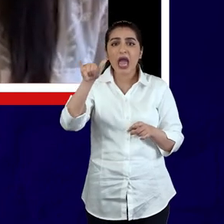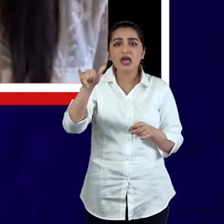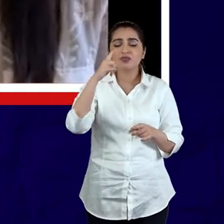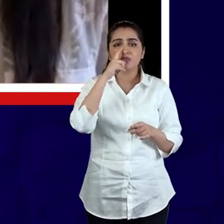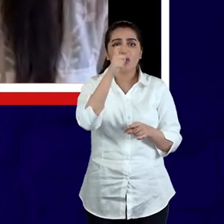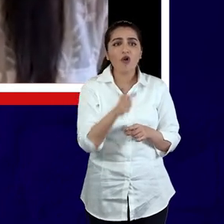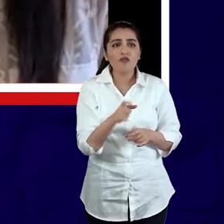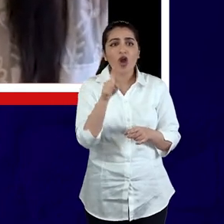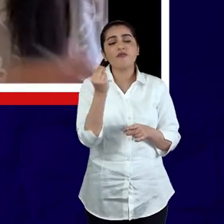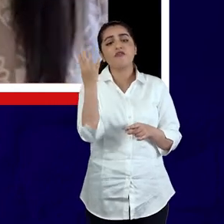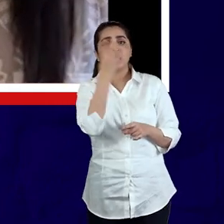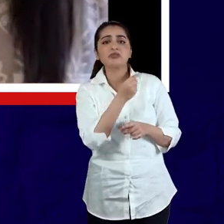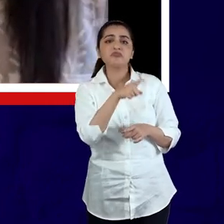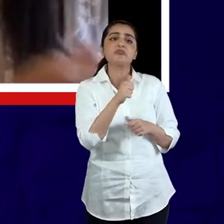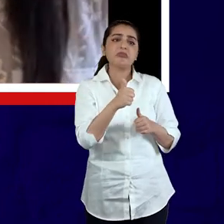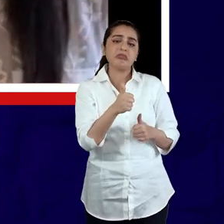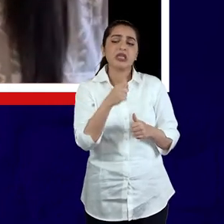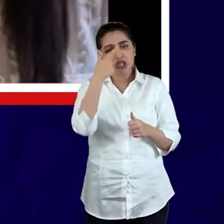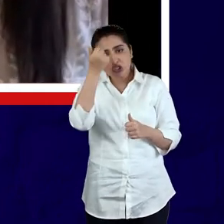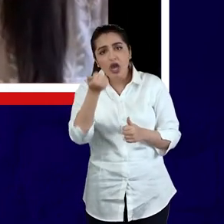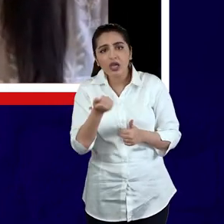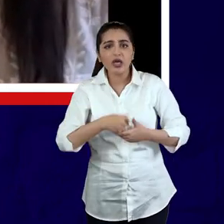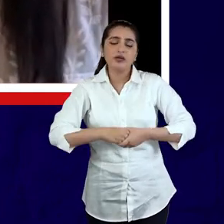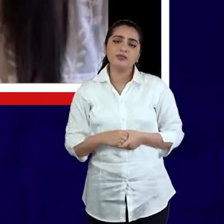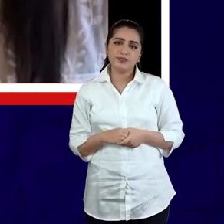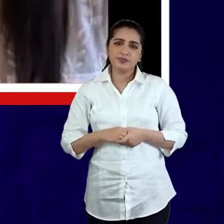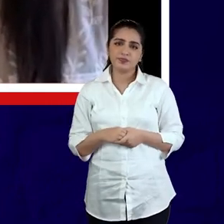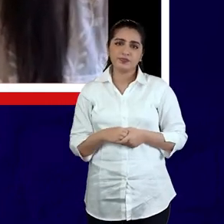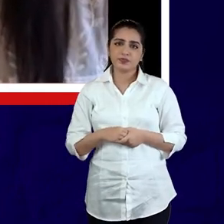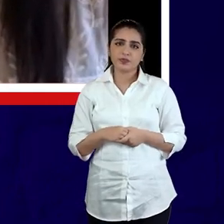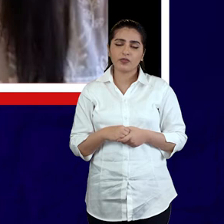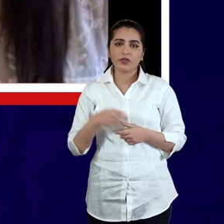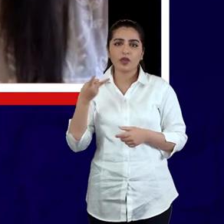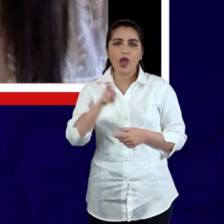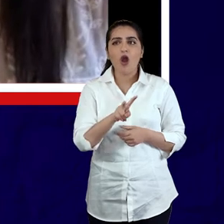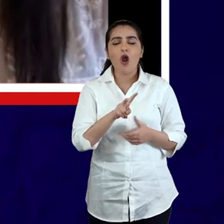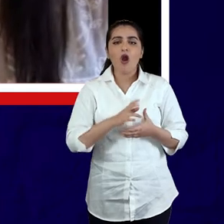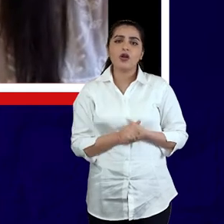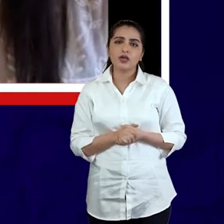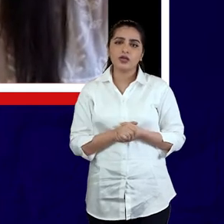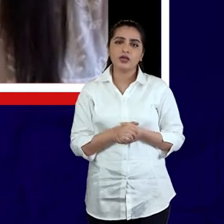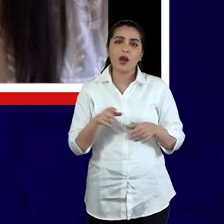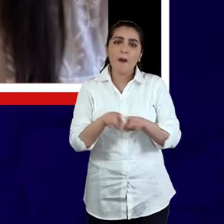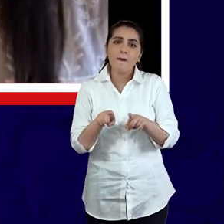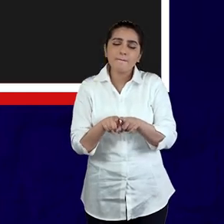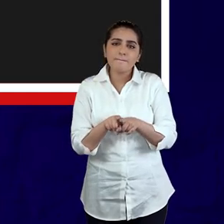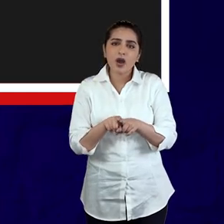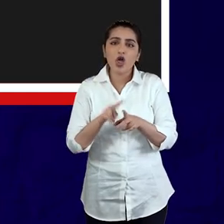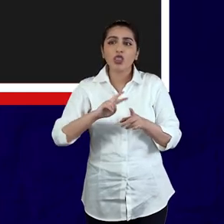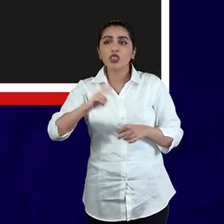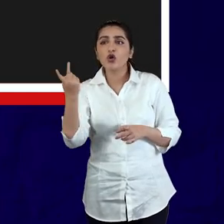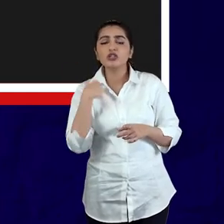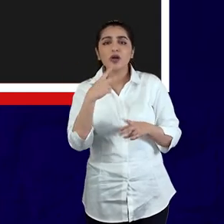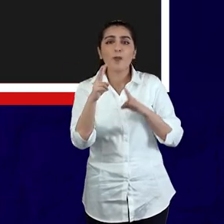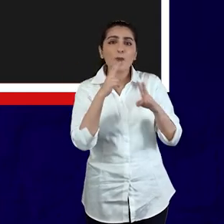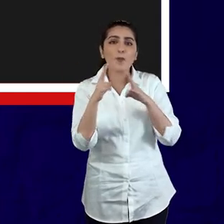which we are going to do one day, just to bring that back. But look, we're closing on time, but the other thing